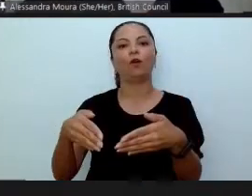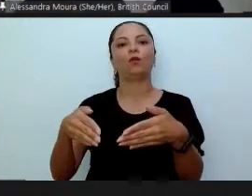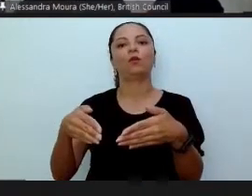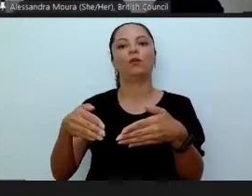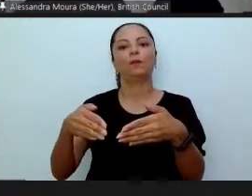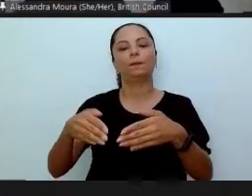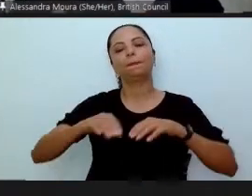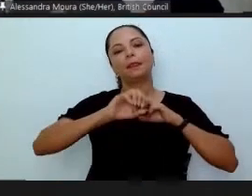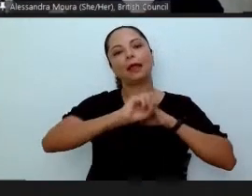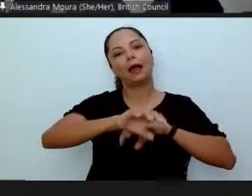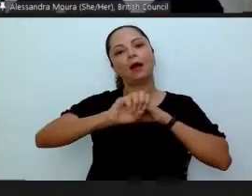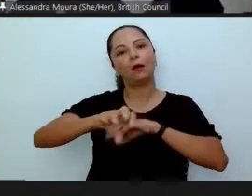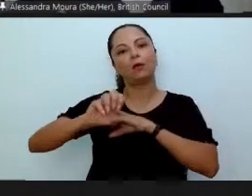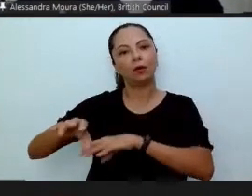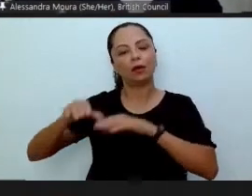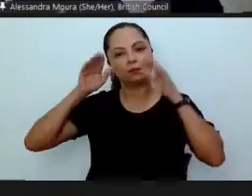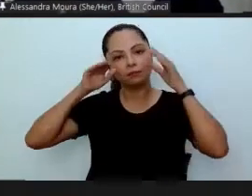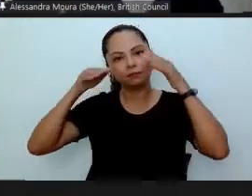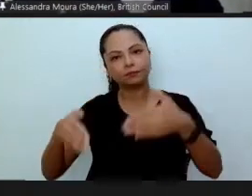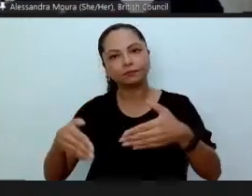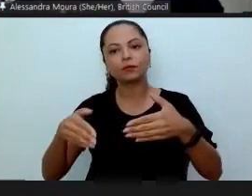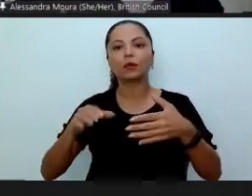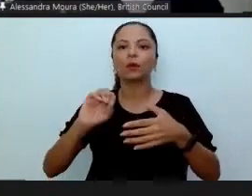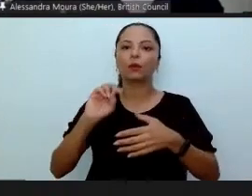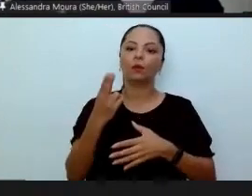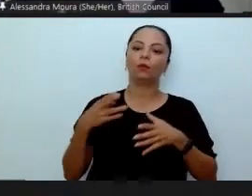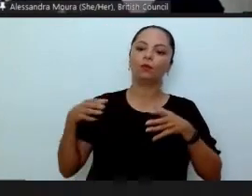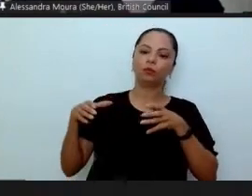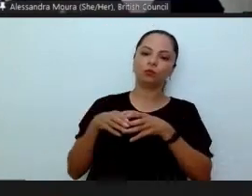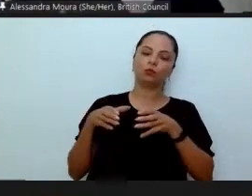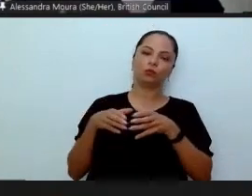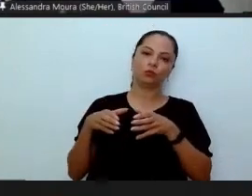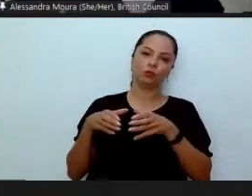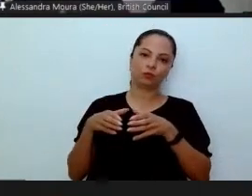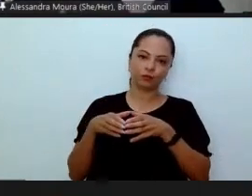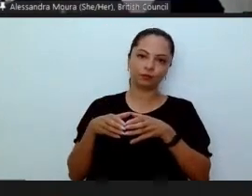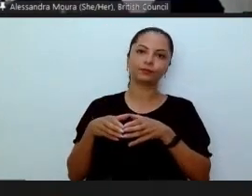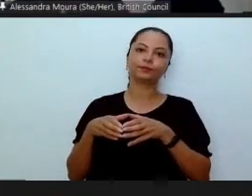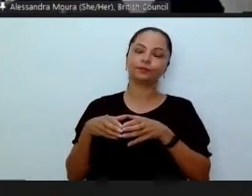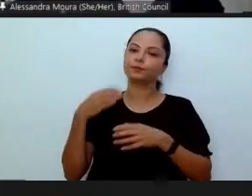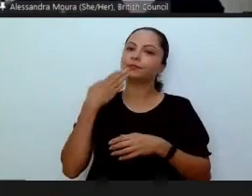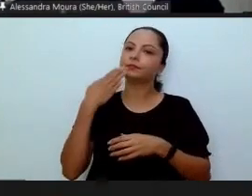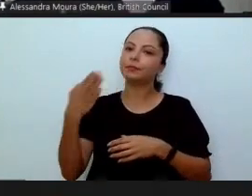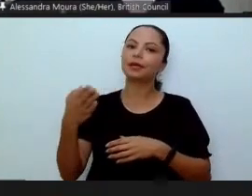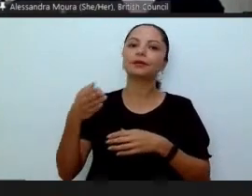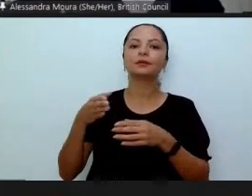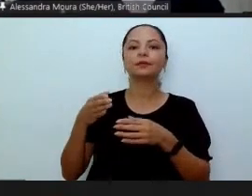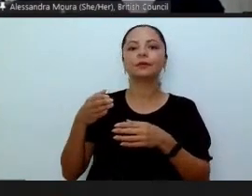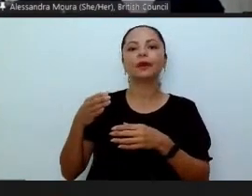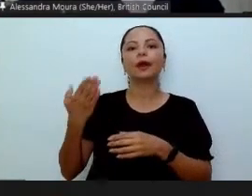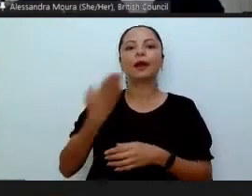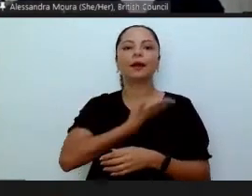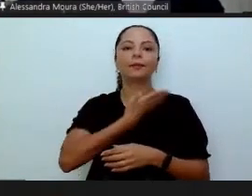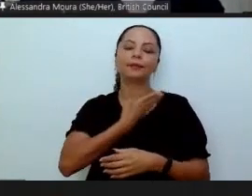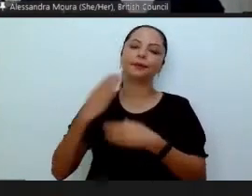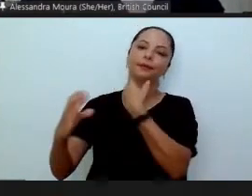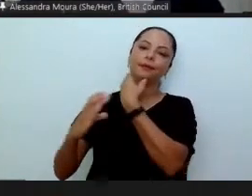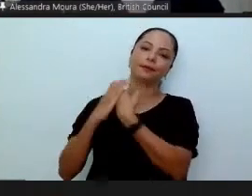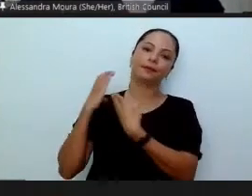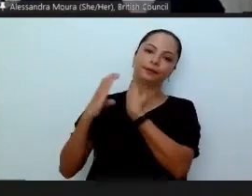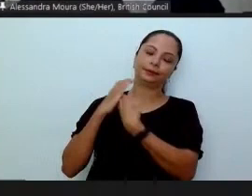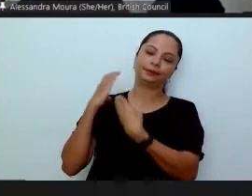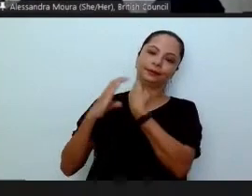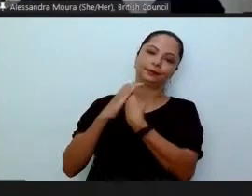students, and get advice from a colleague, even though they're not actually physically in the classroom observing with you. And